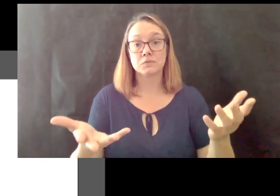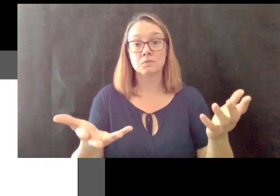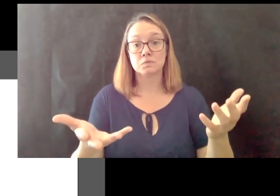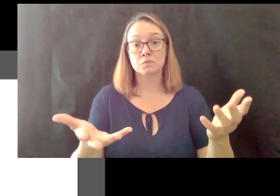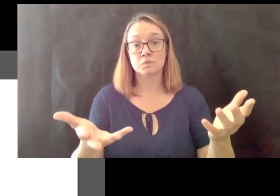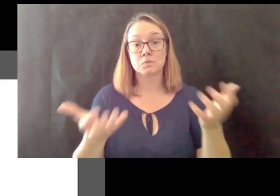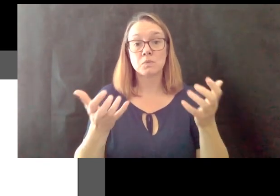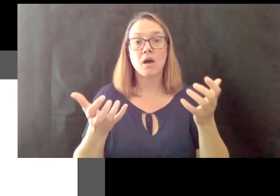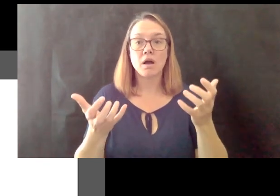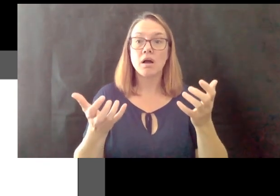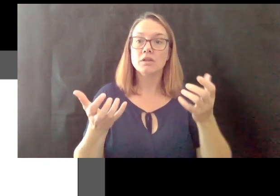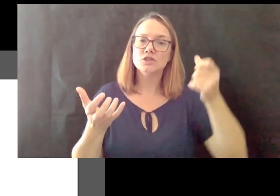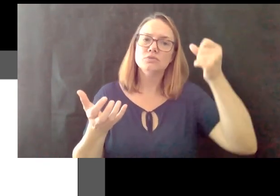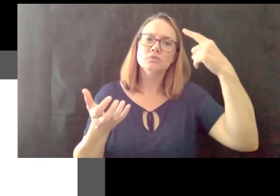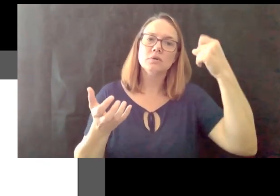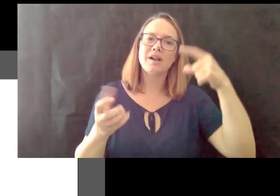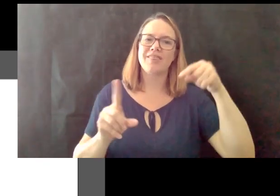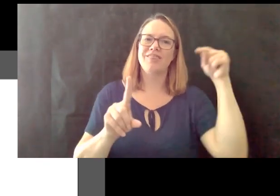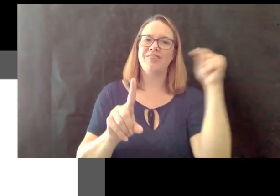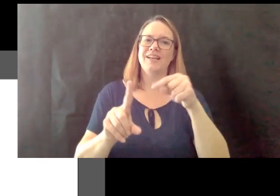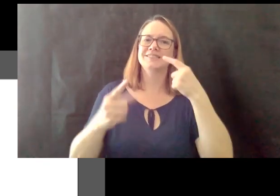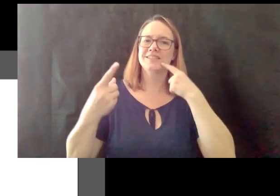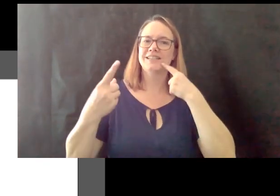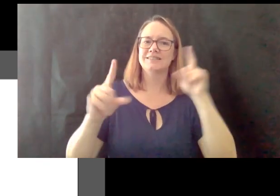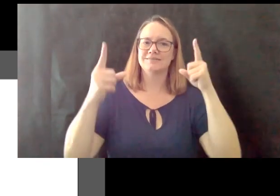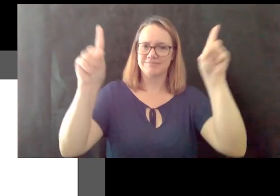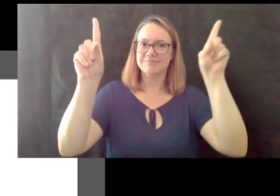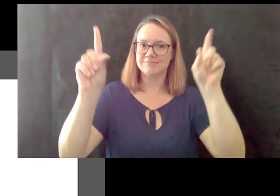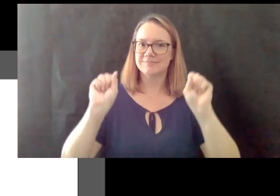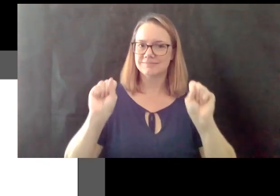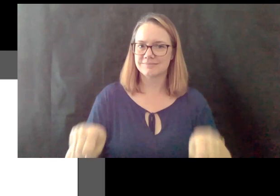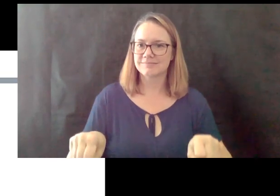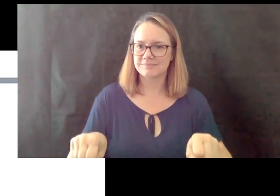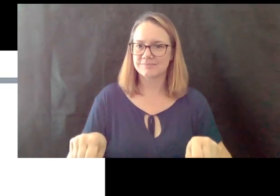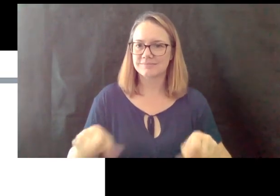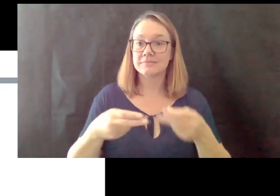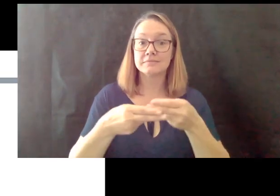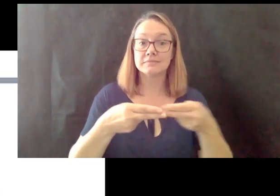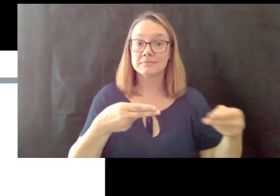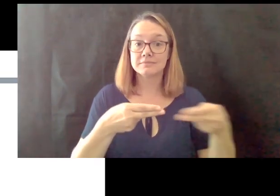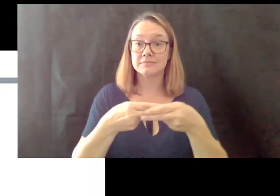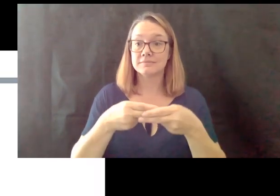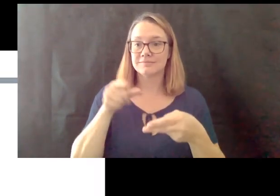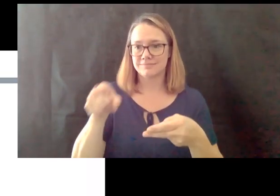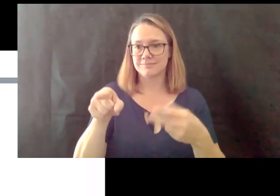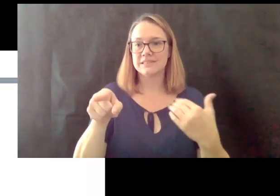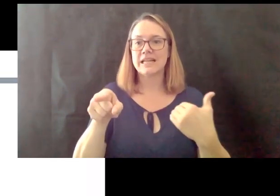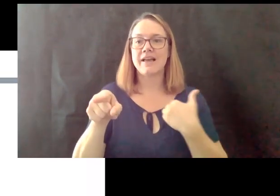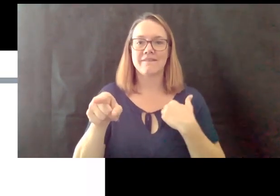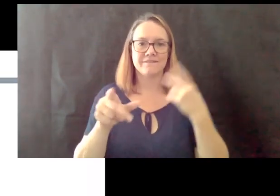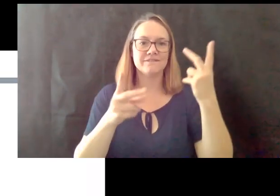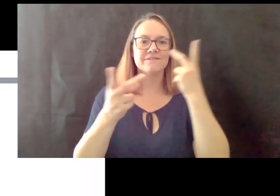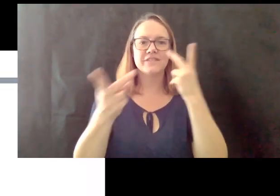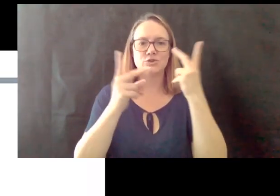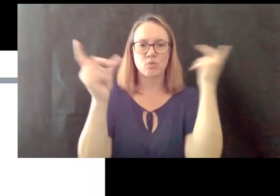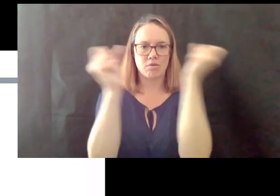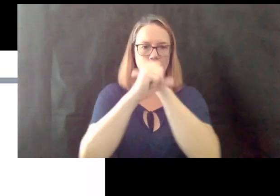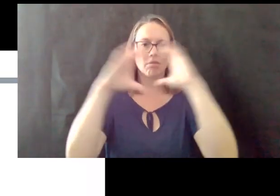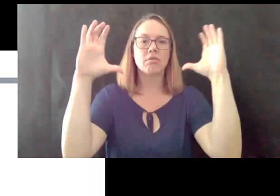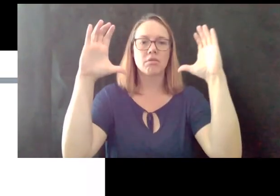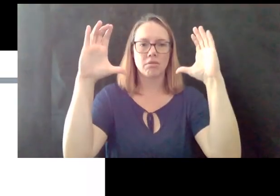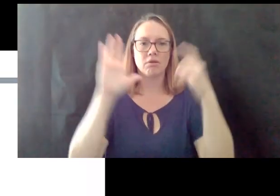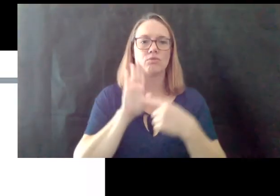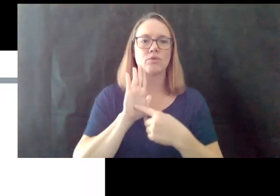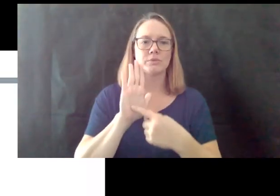It's basically want to convey that it's achievable, it's attainable. So on the next slide, we'll see a visual representation